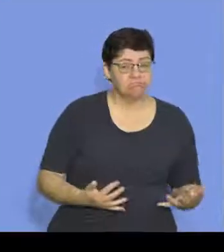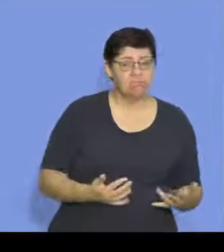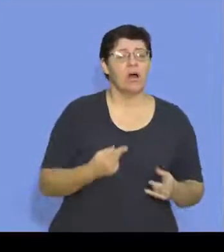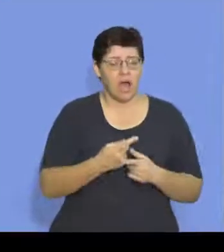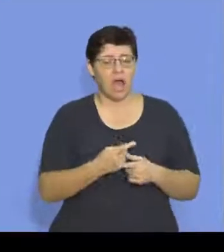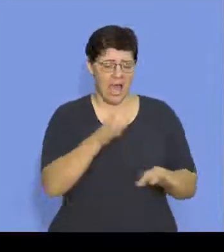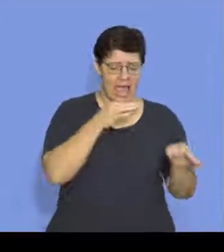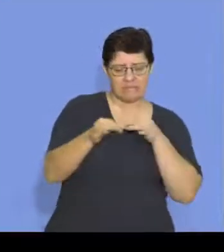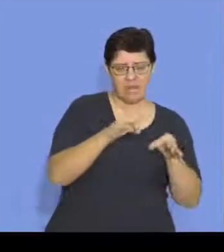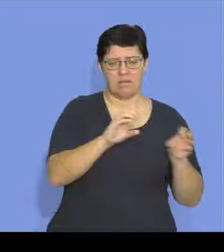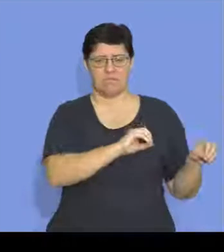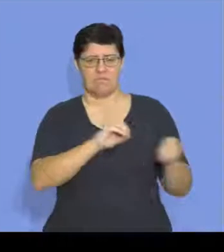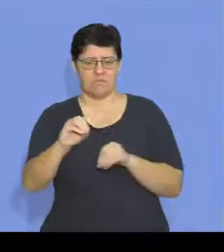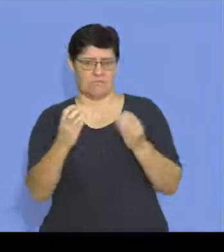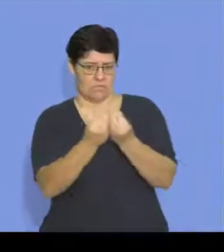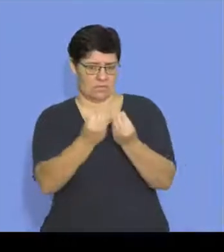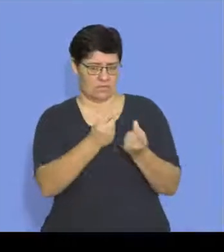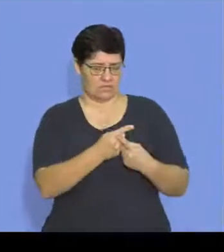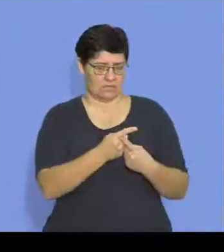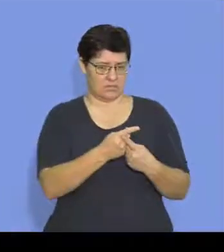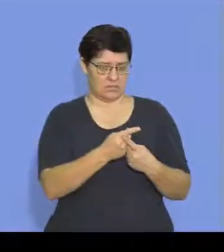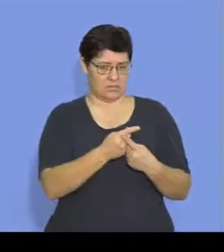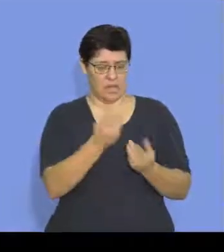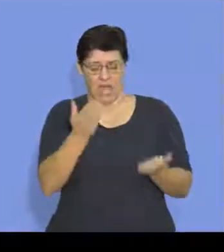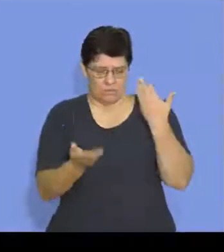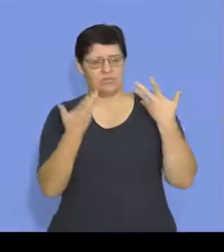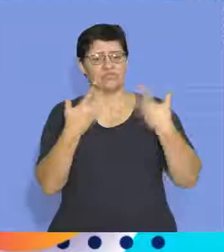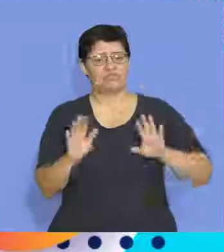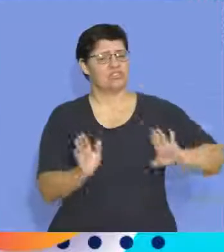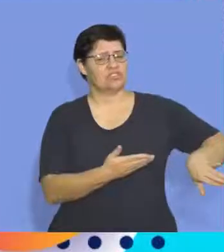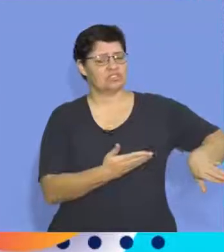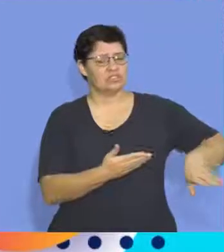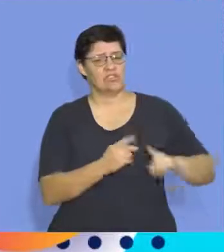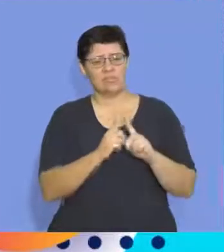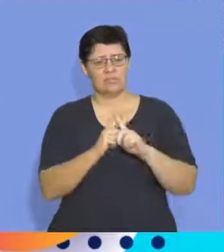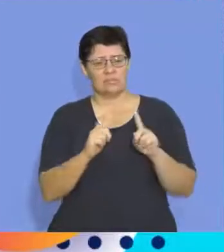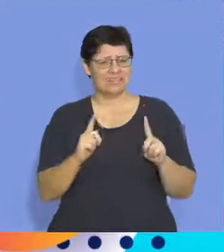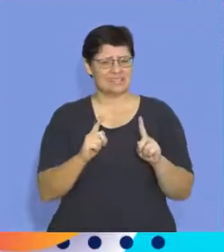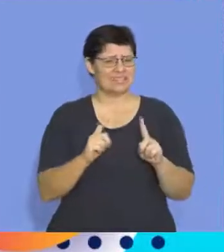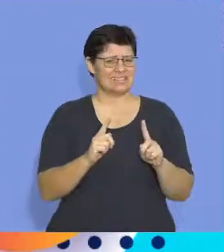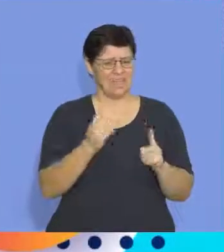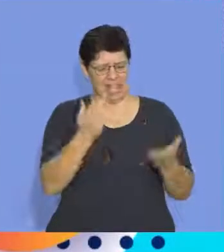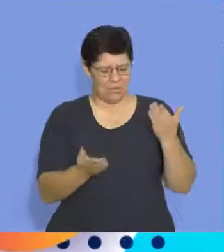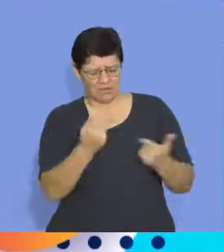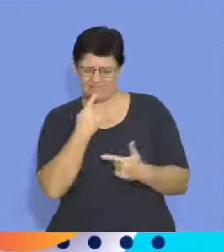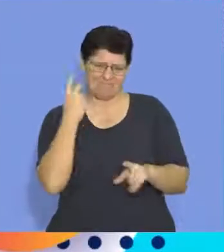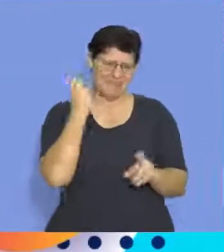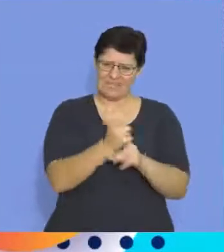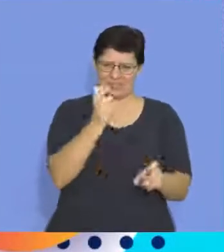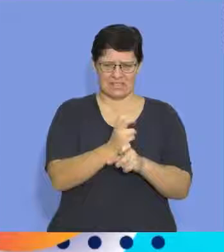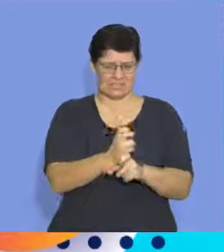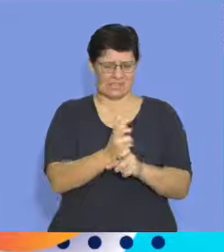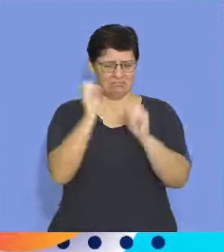of an object? We've done the equations, but sometimes the equations are difficult to imagine what's going